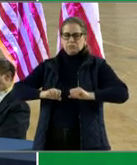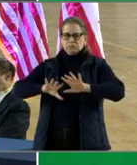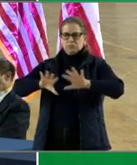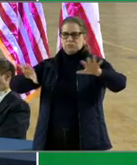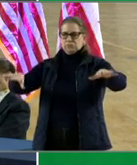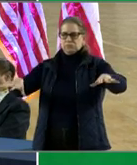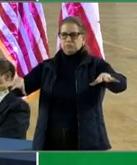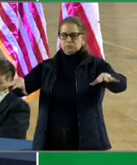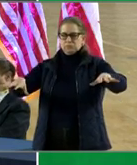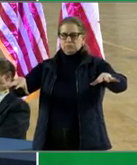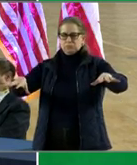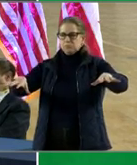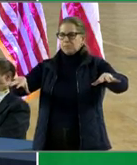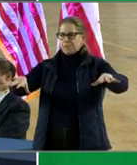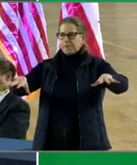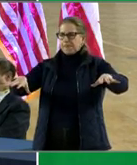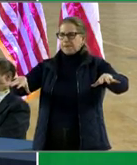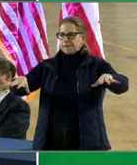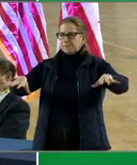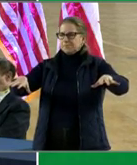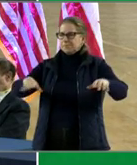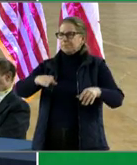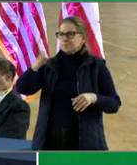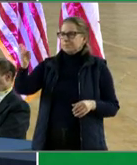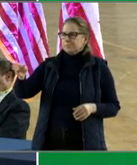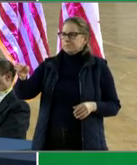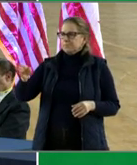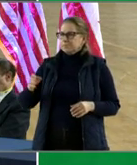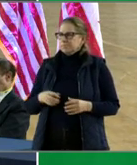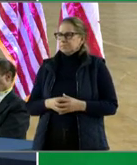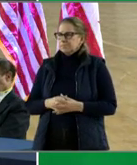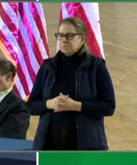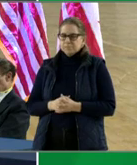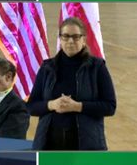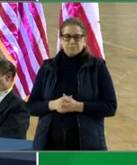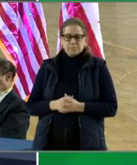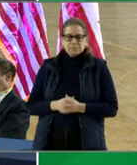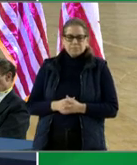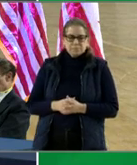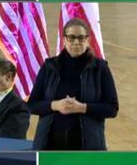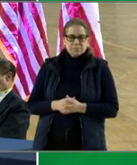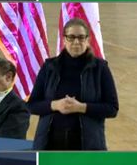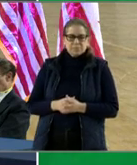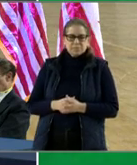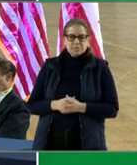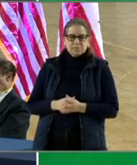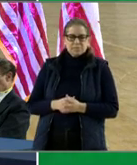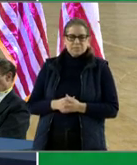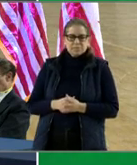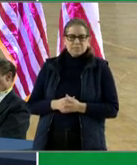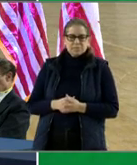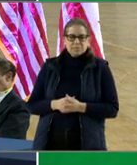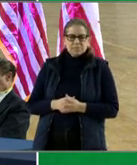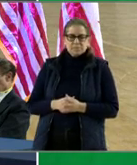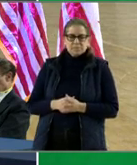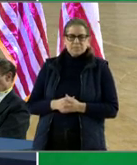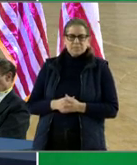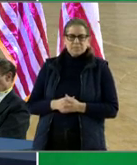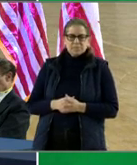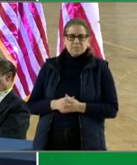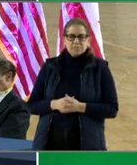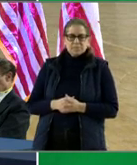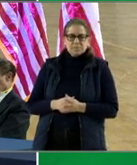Can you explain to DC residents why you're using a model that suggests that social distancing won't be enough to